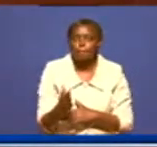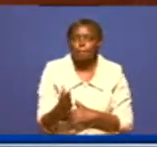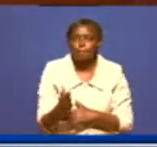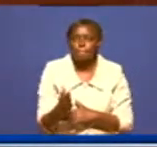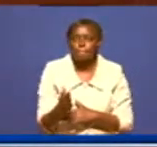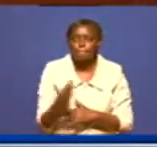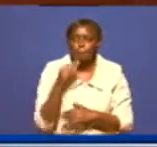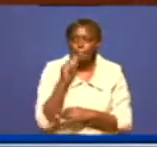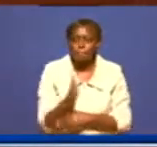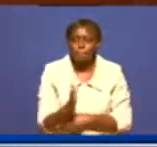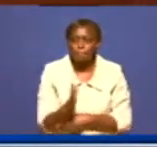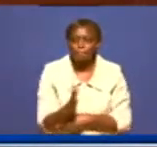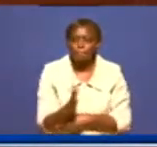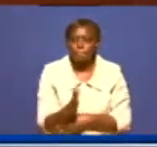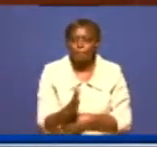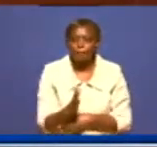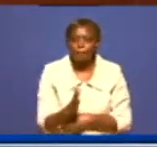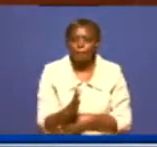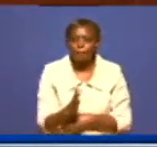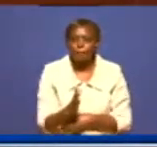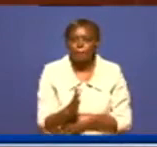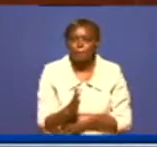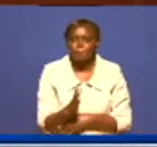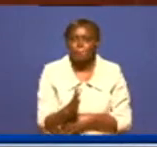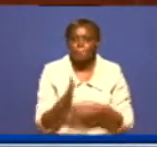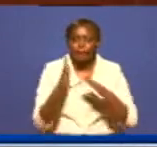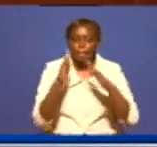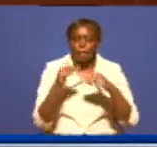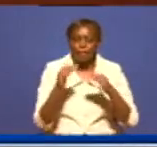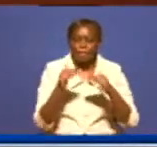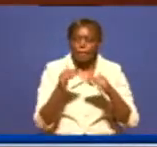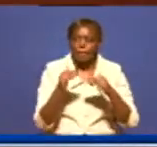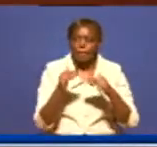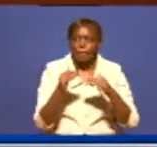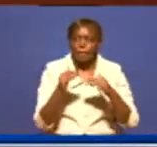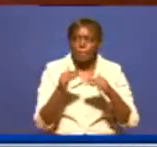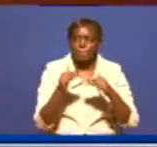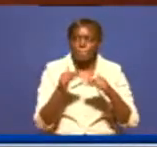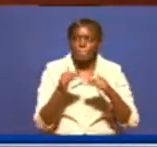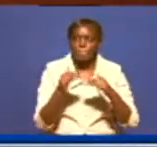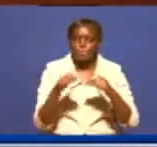Madam Speaker, I hope it is not within the chamber,